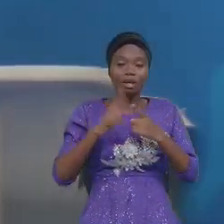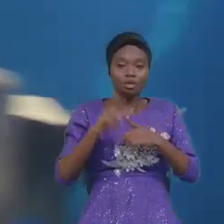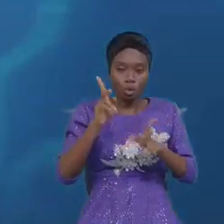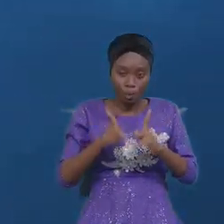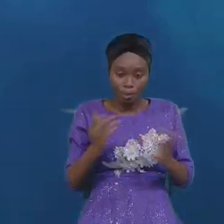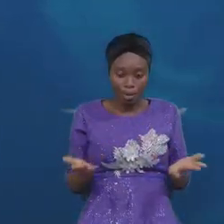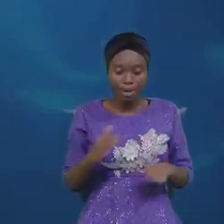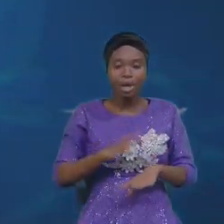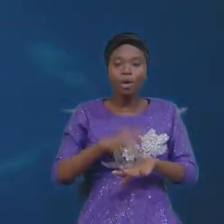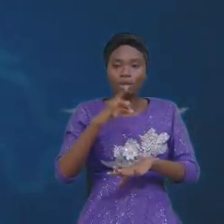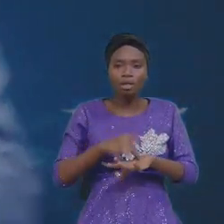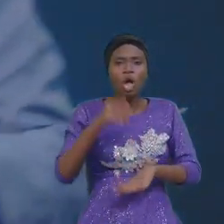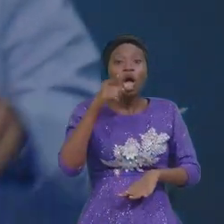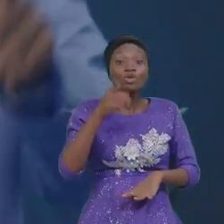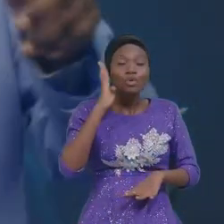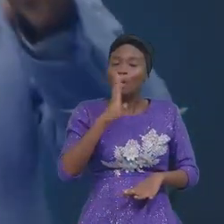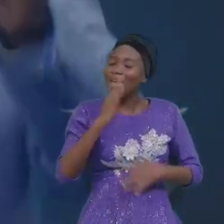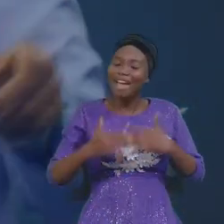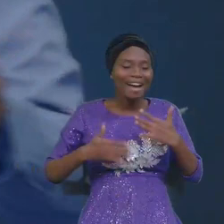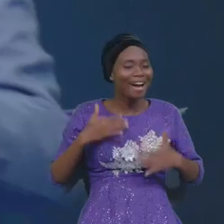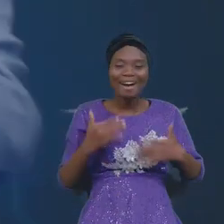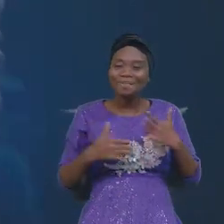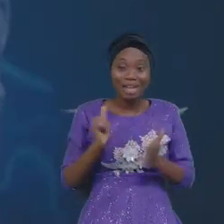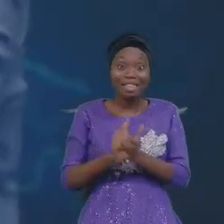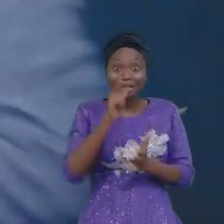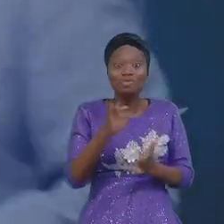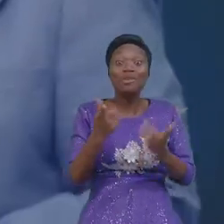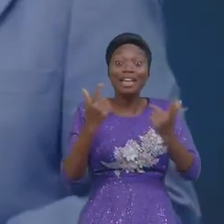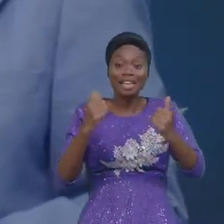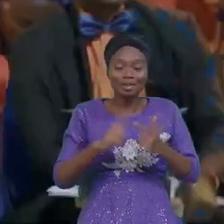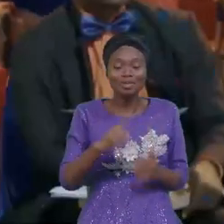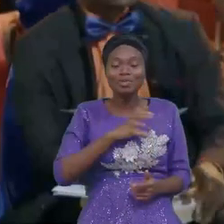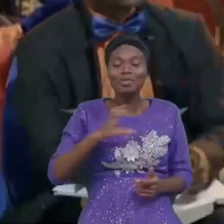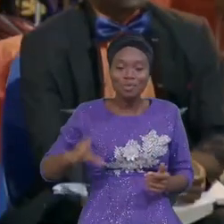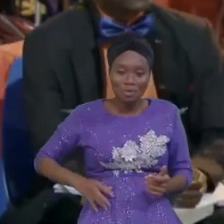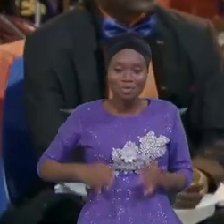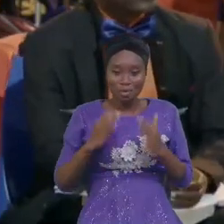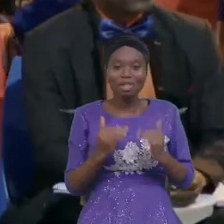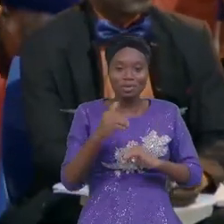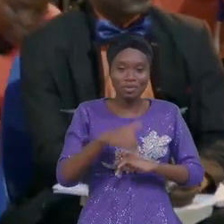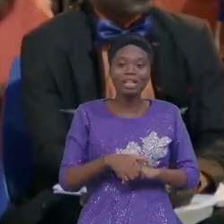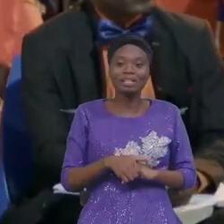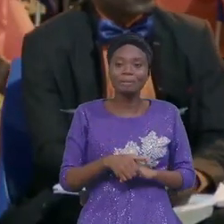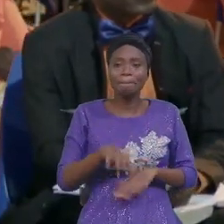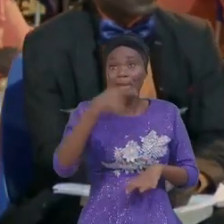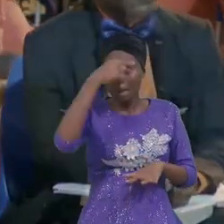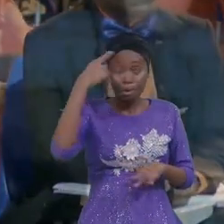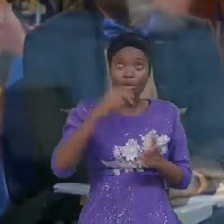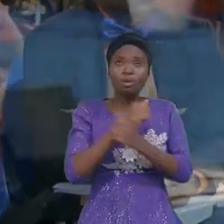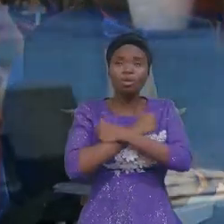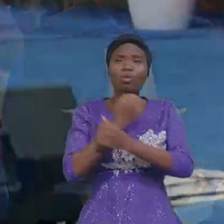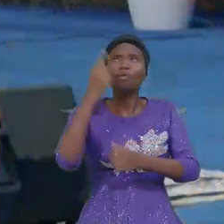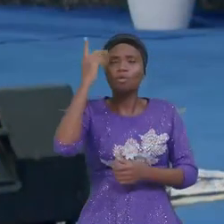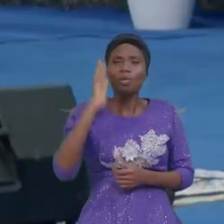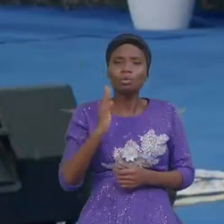on earth. You'll be happy that you came to Christ tonight, because the love of God